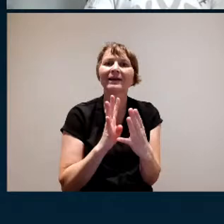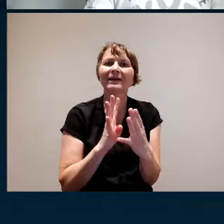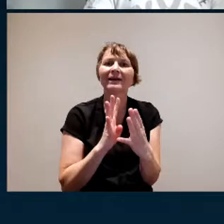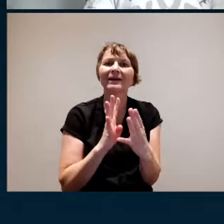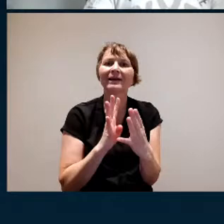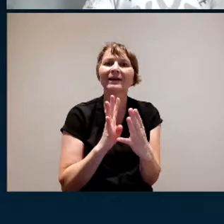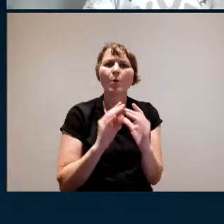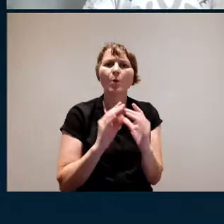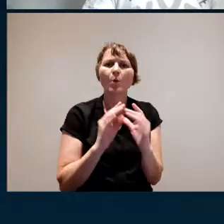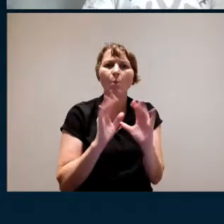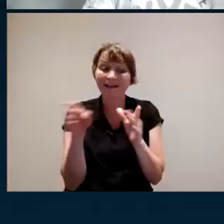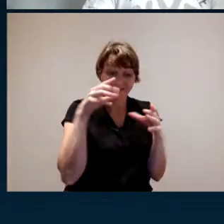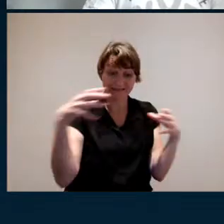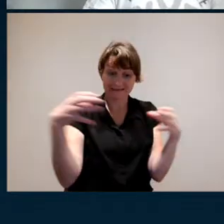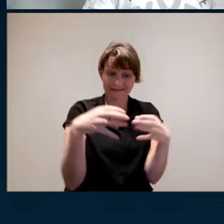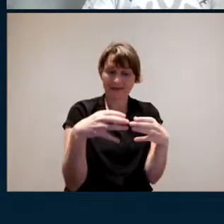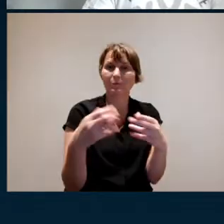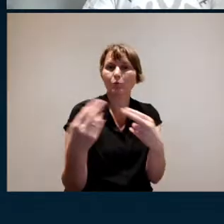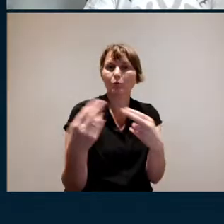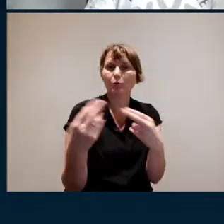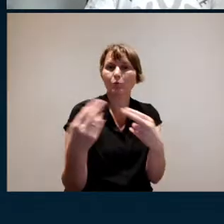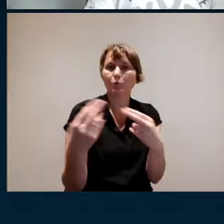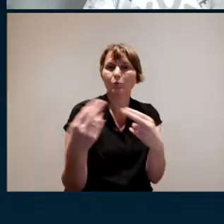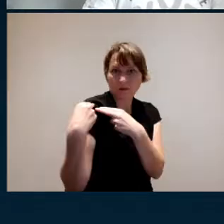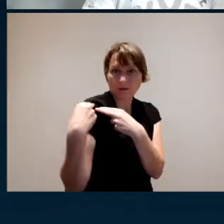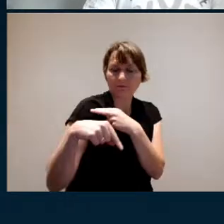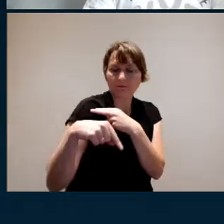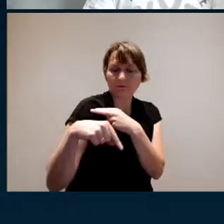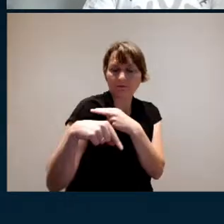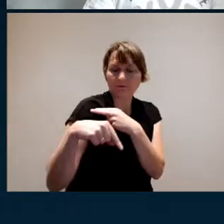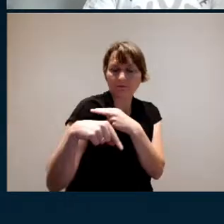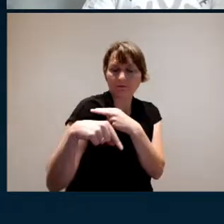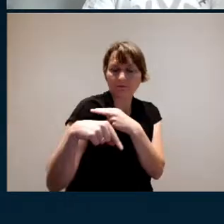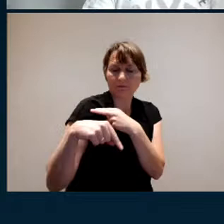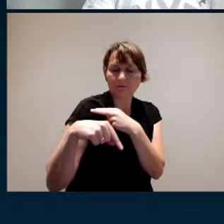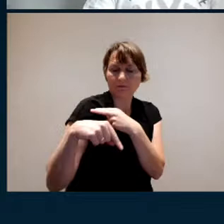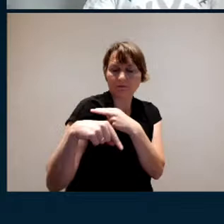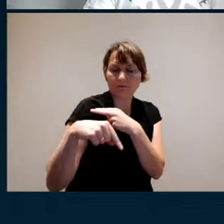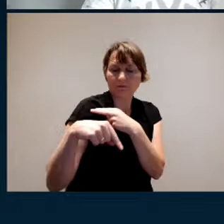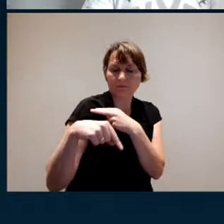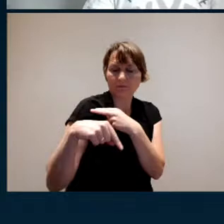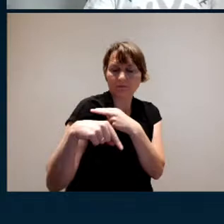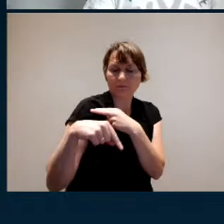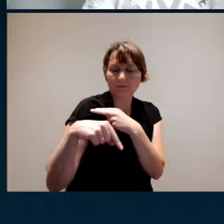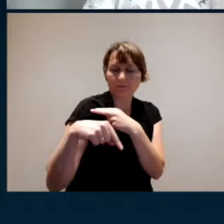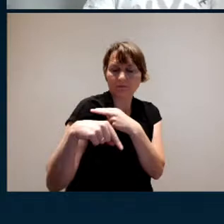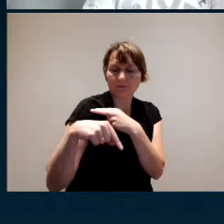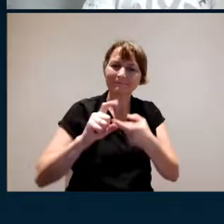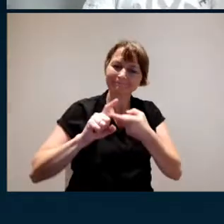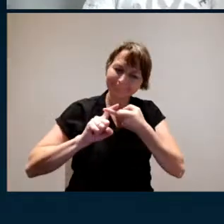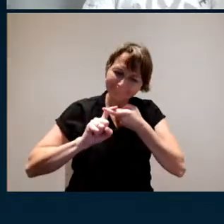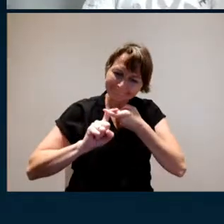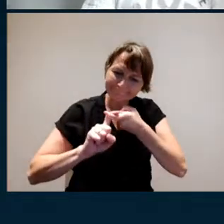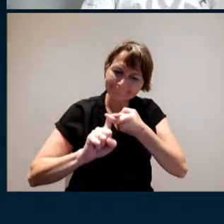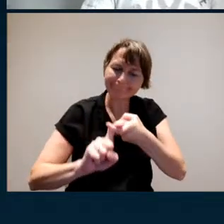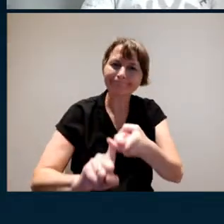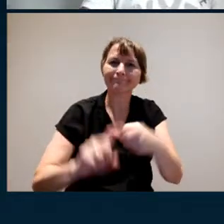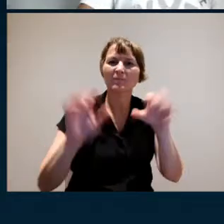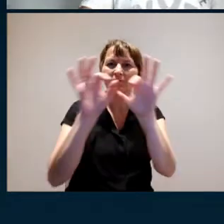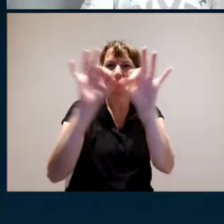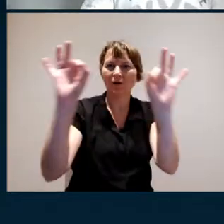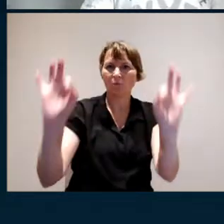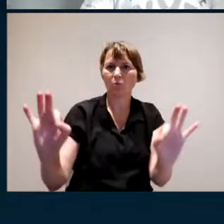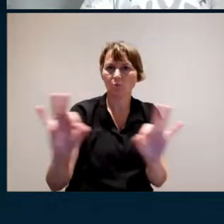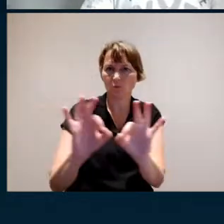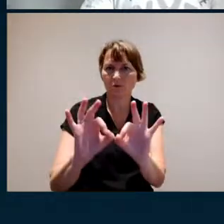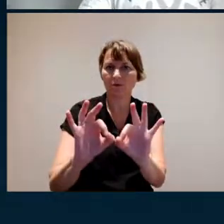a sustainable, resilient framework which supports the cloud operations. So all